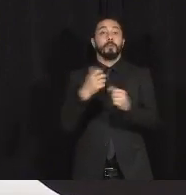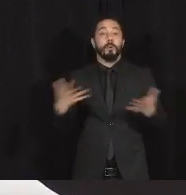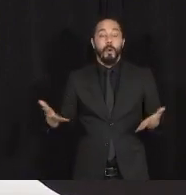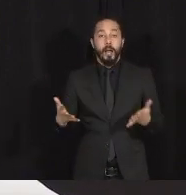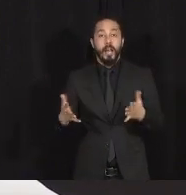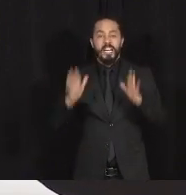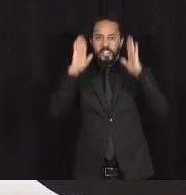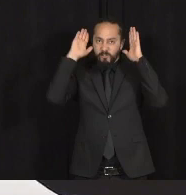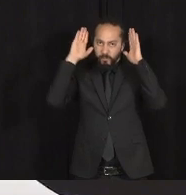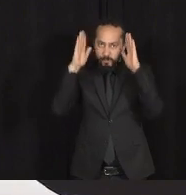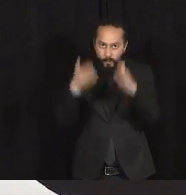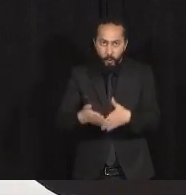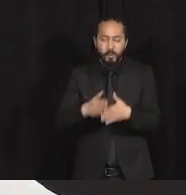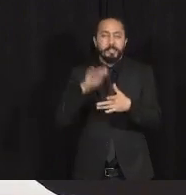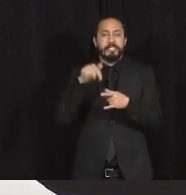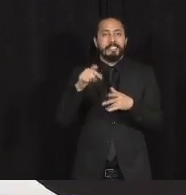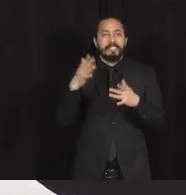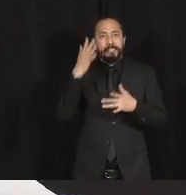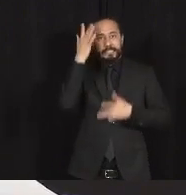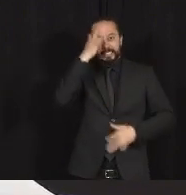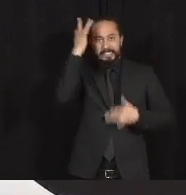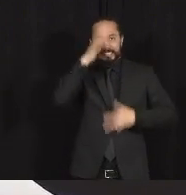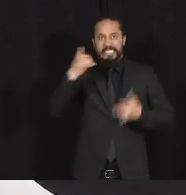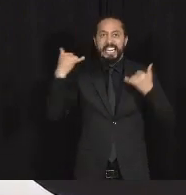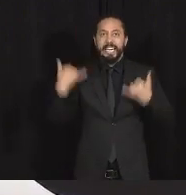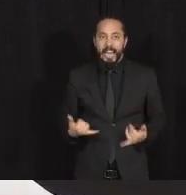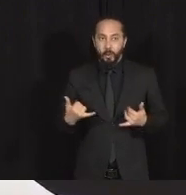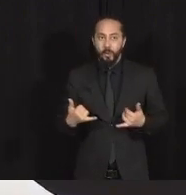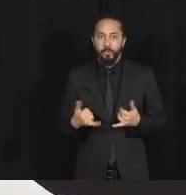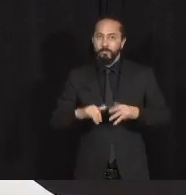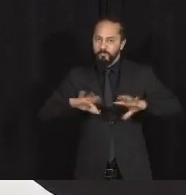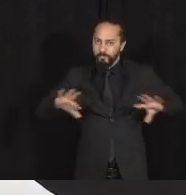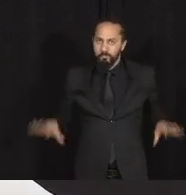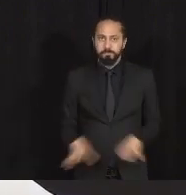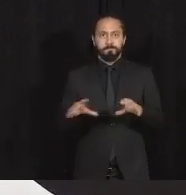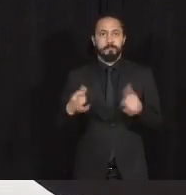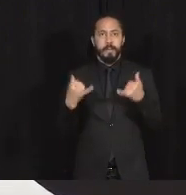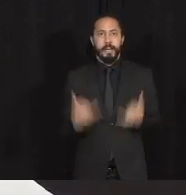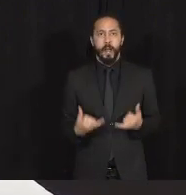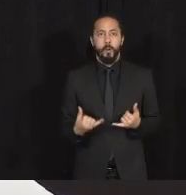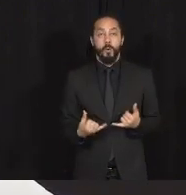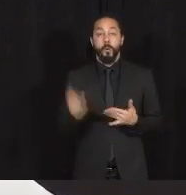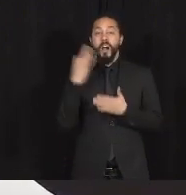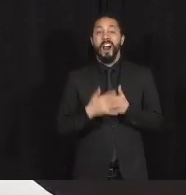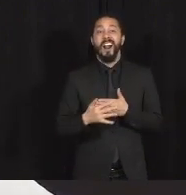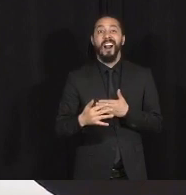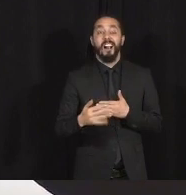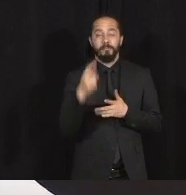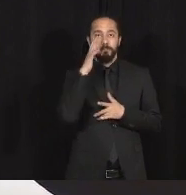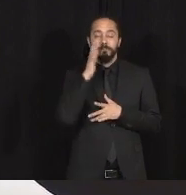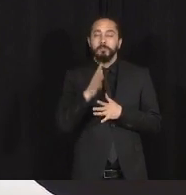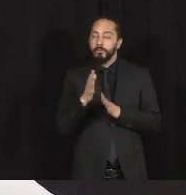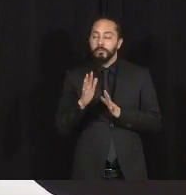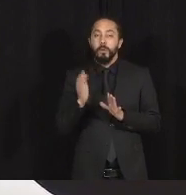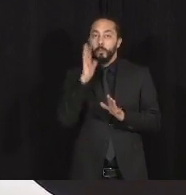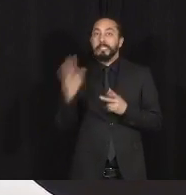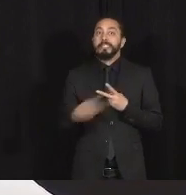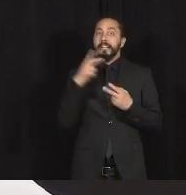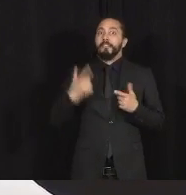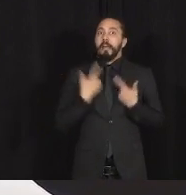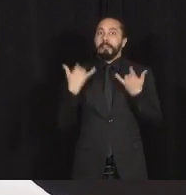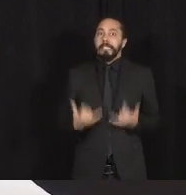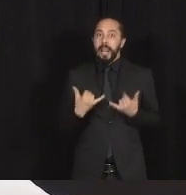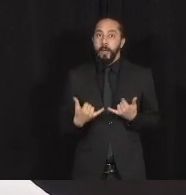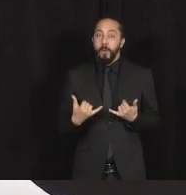lives, it will allow our healthcare system to cope, and ultimately it